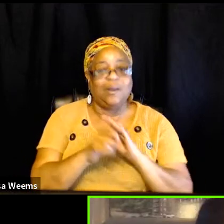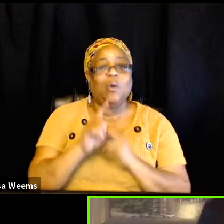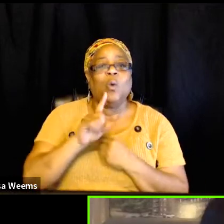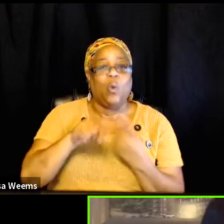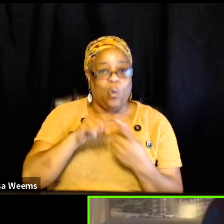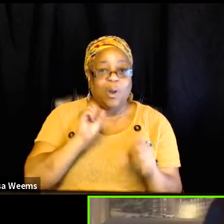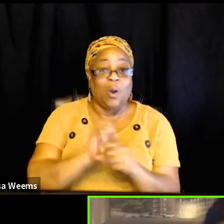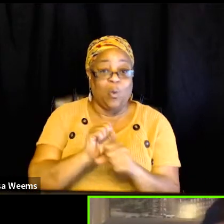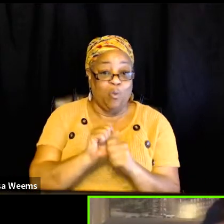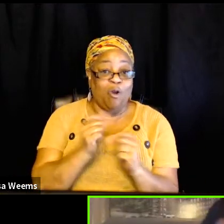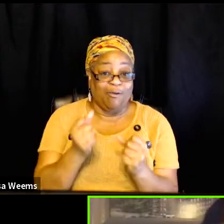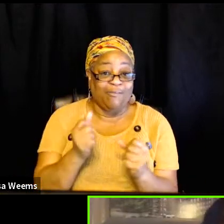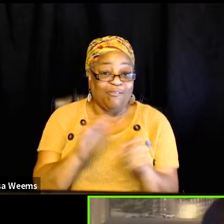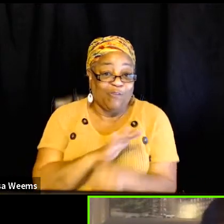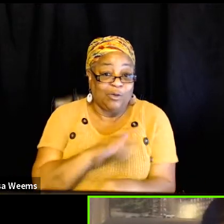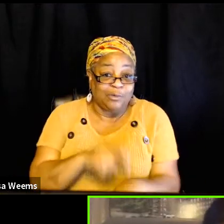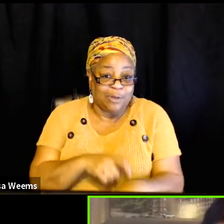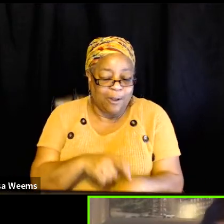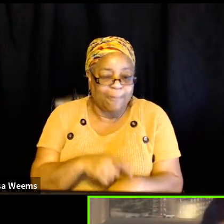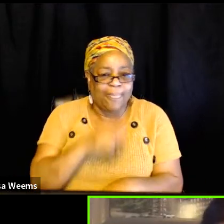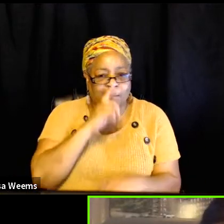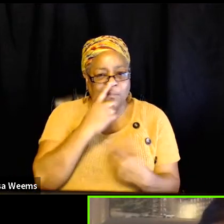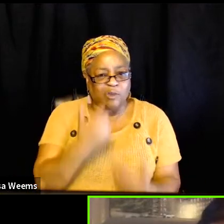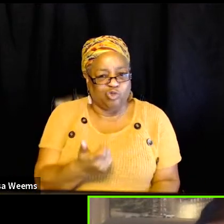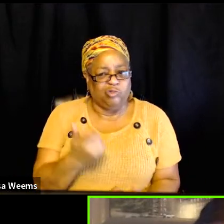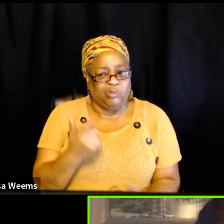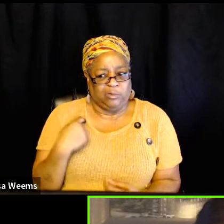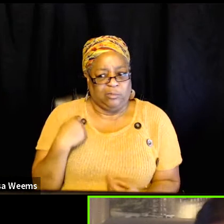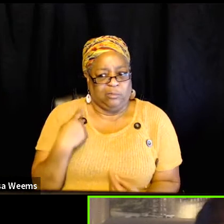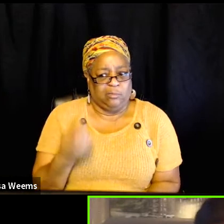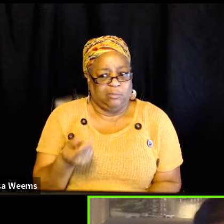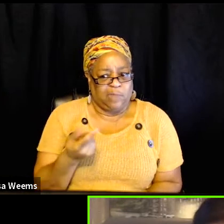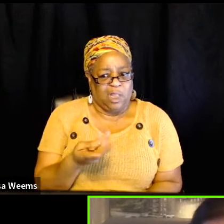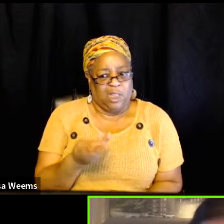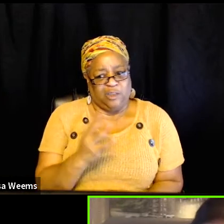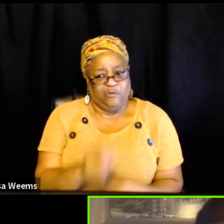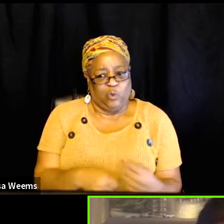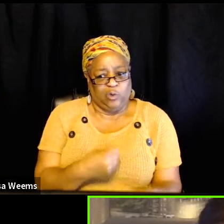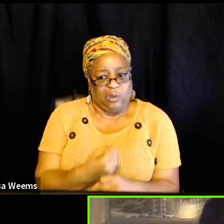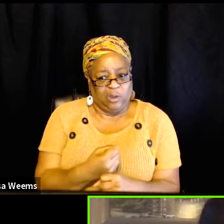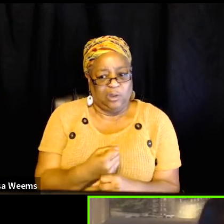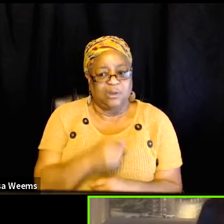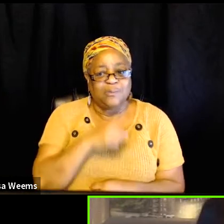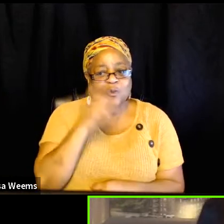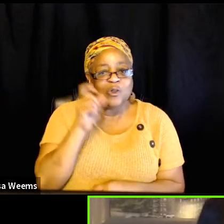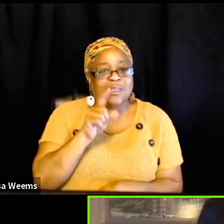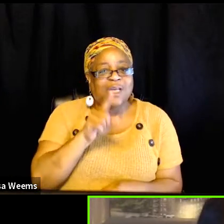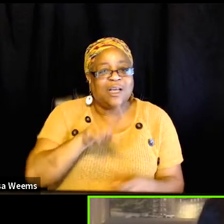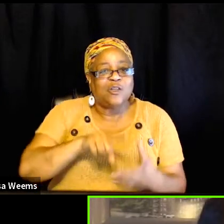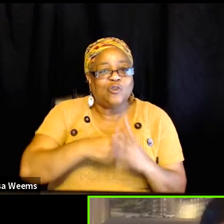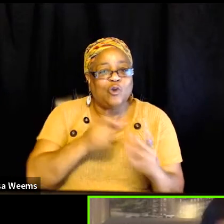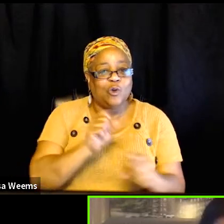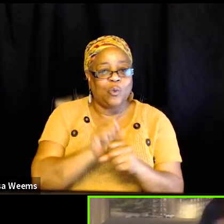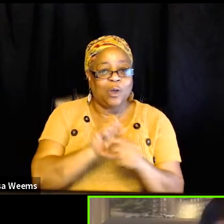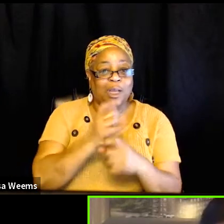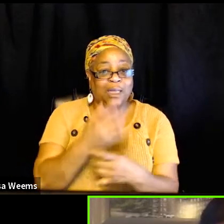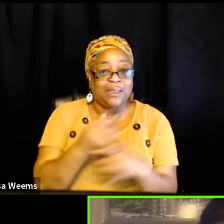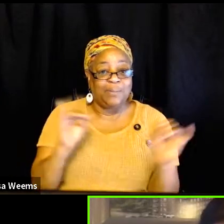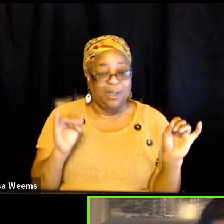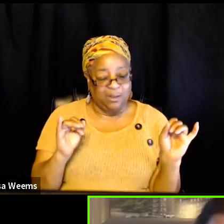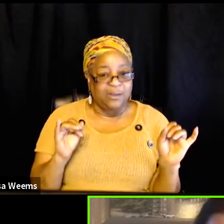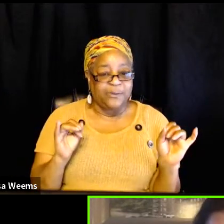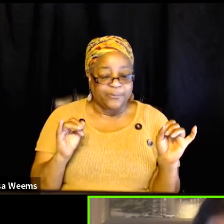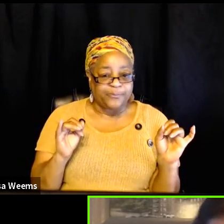time. And what's been really interesting in the last few years since I started working independently outside of any institution, one